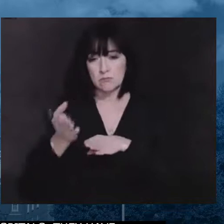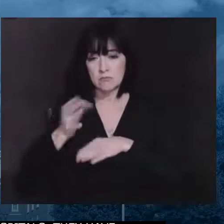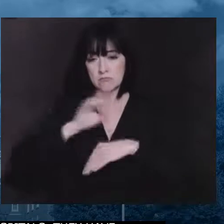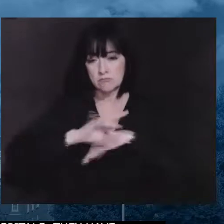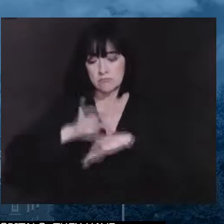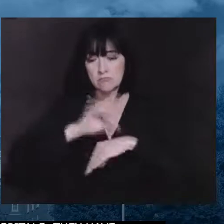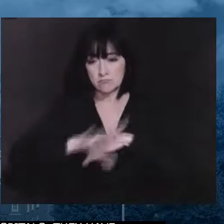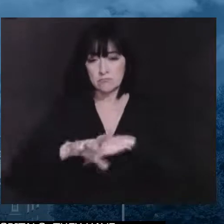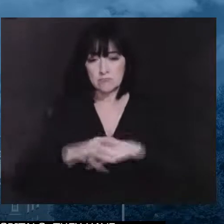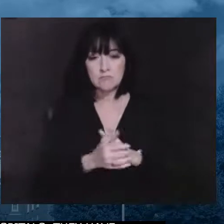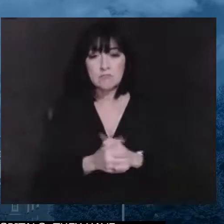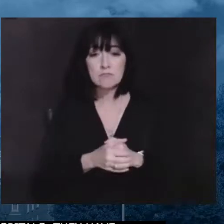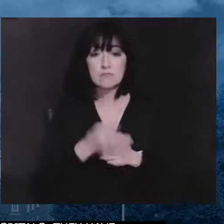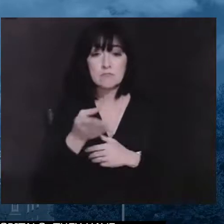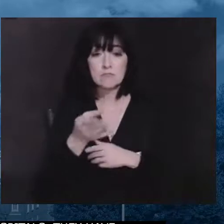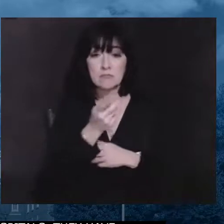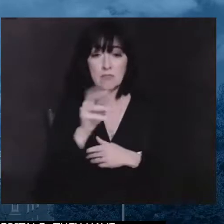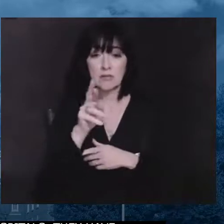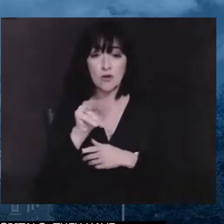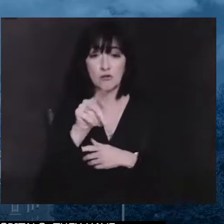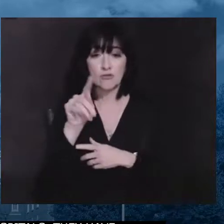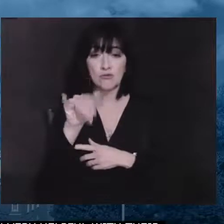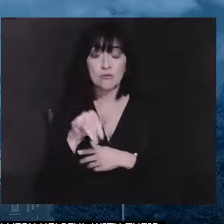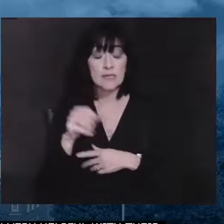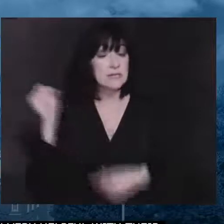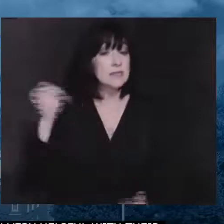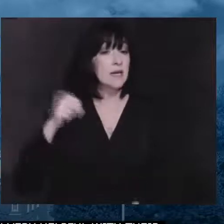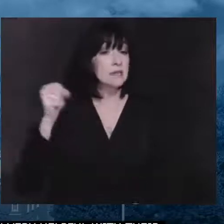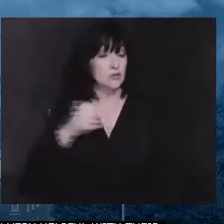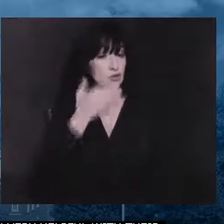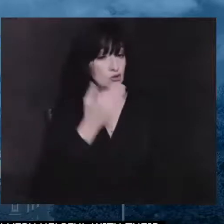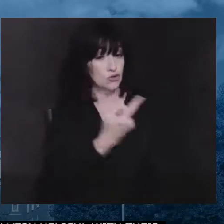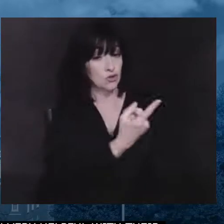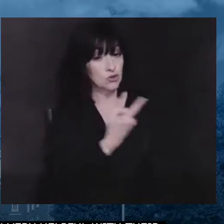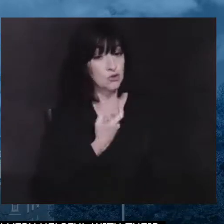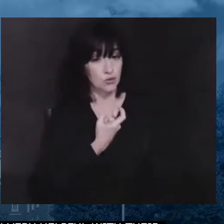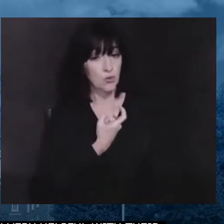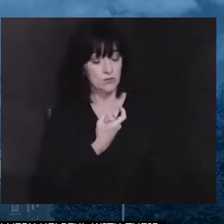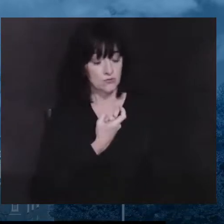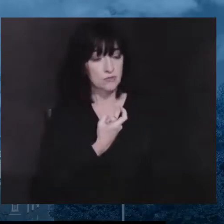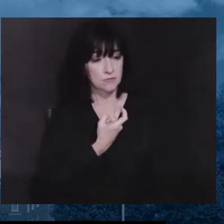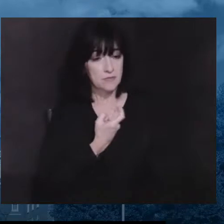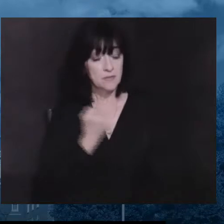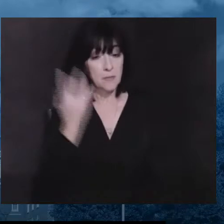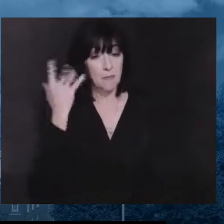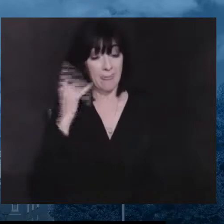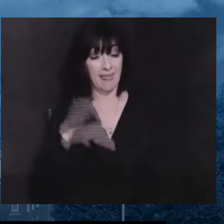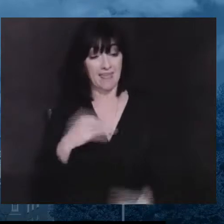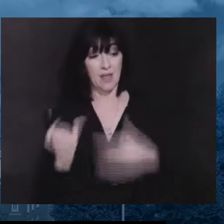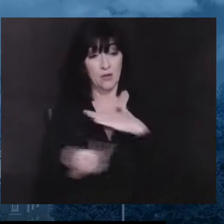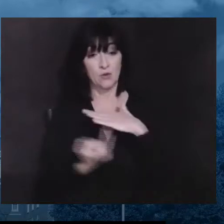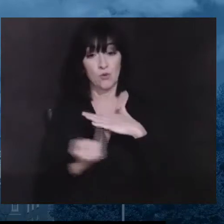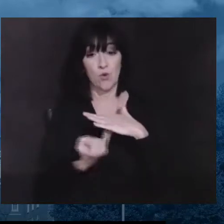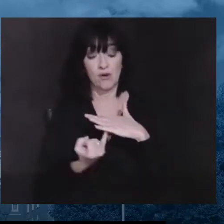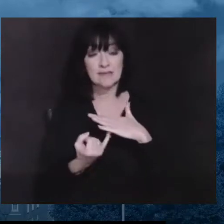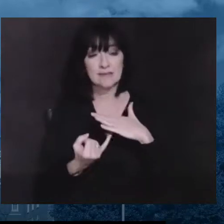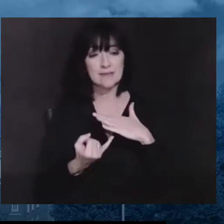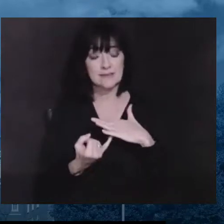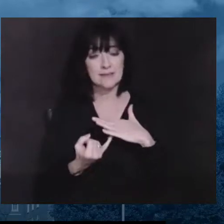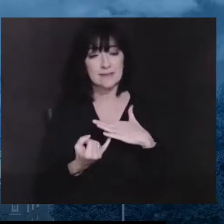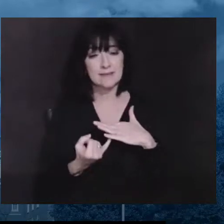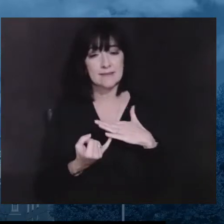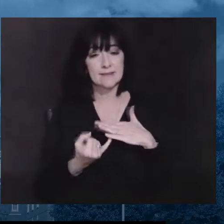staffing needs. Dr. Rattay? Yeah, it's a great question, Brandon, because the quarantine guidance has